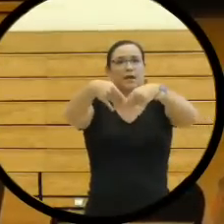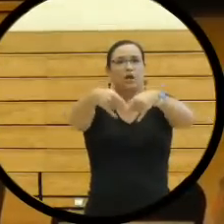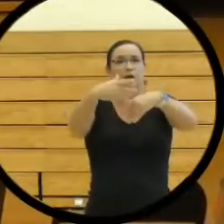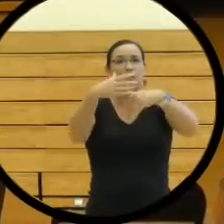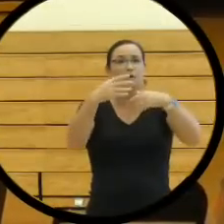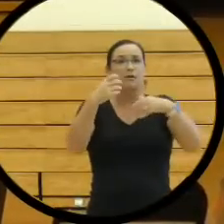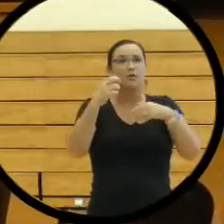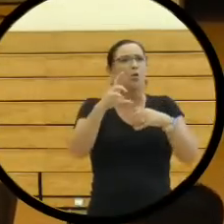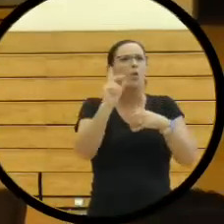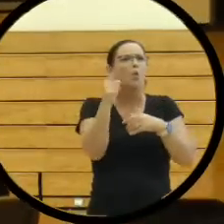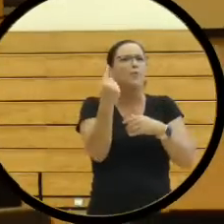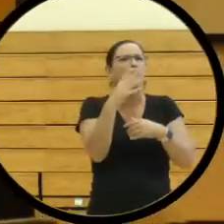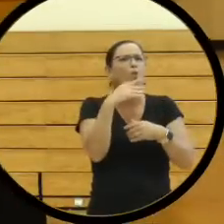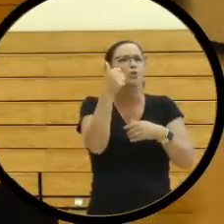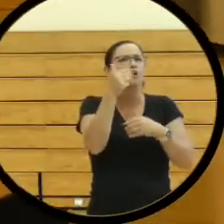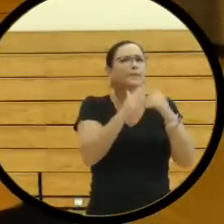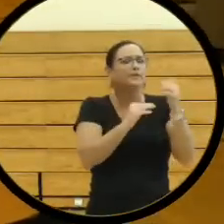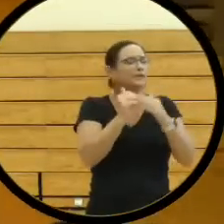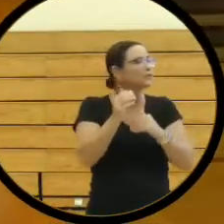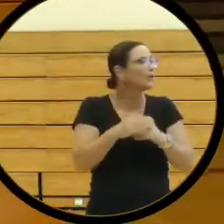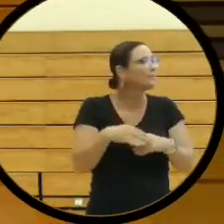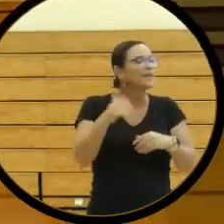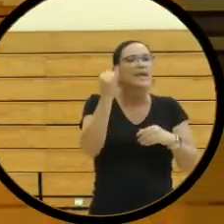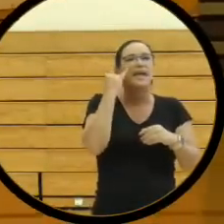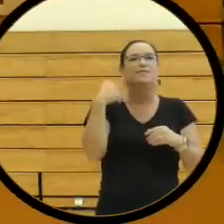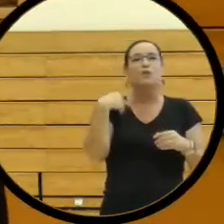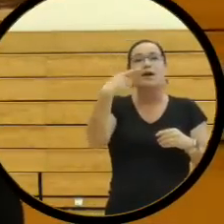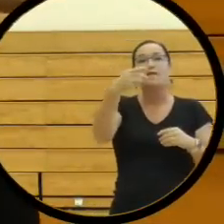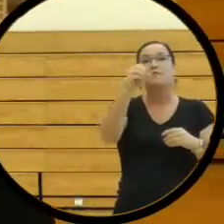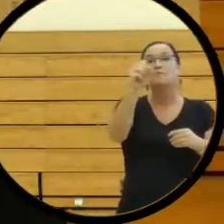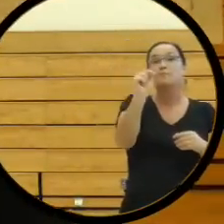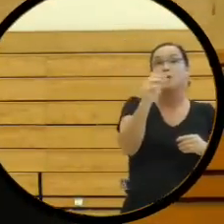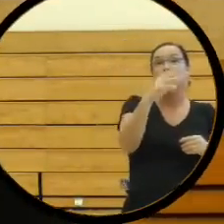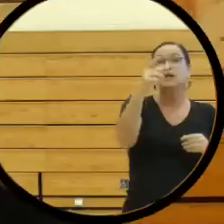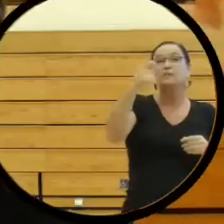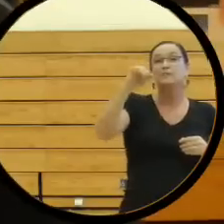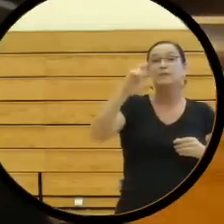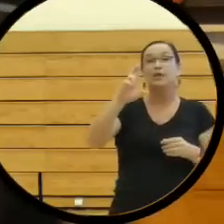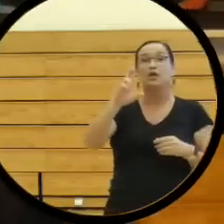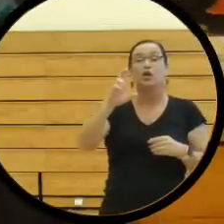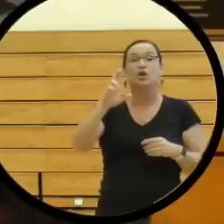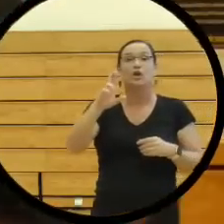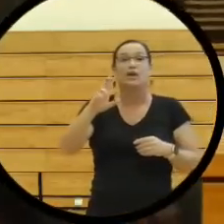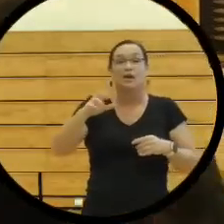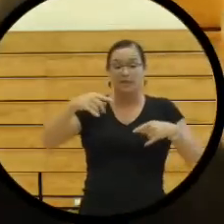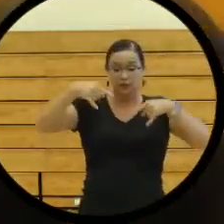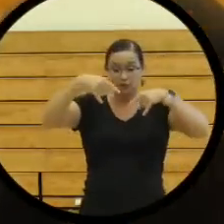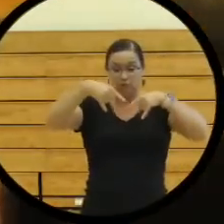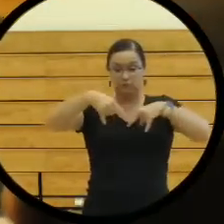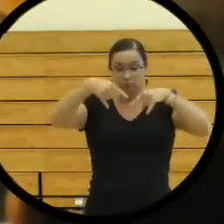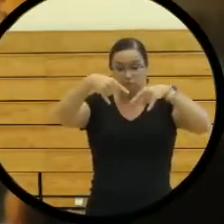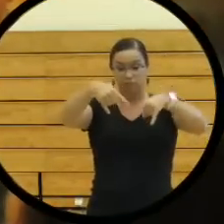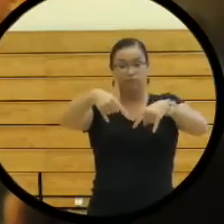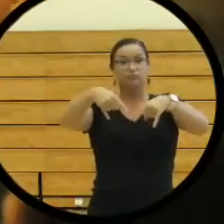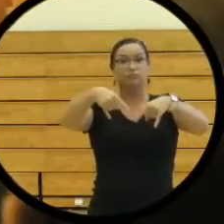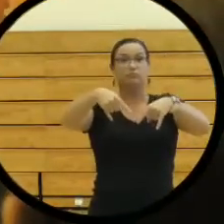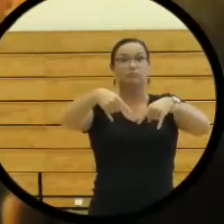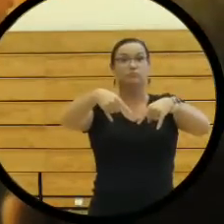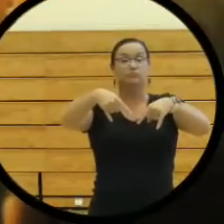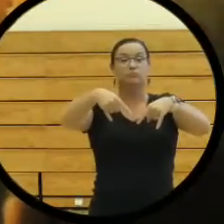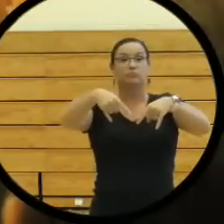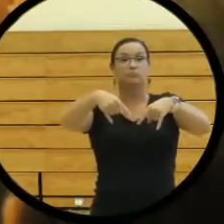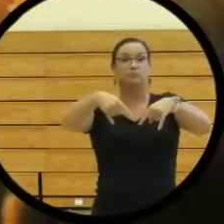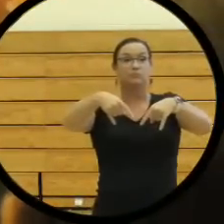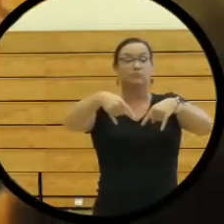buildings? Well, if you have a post and pier that's not attached, it's just floating on cinder blocks or tofu